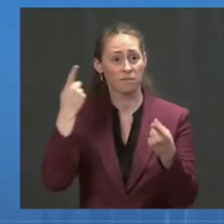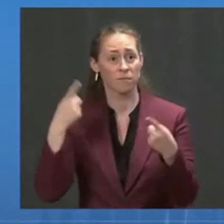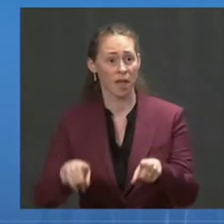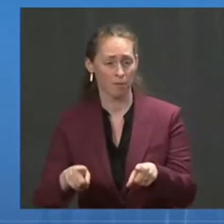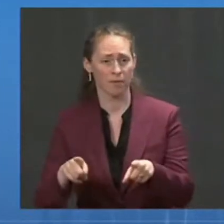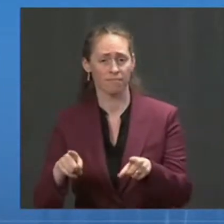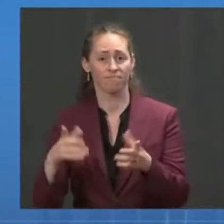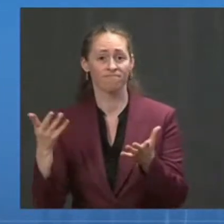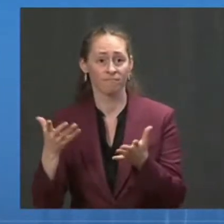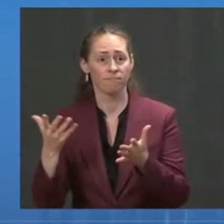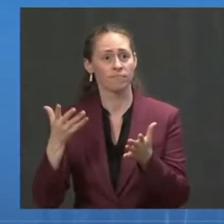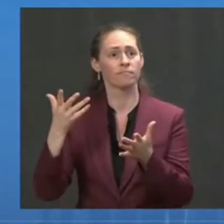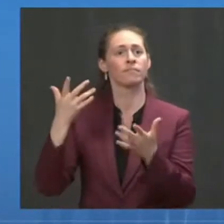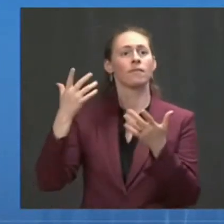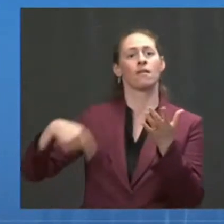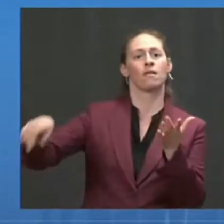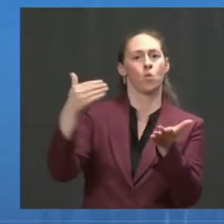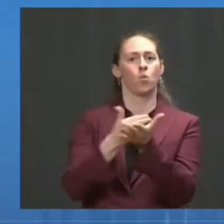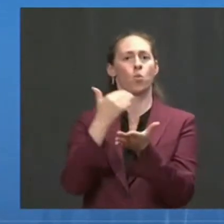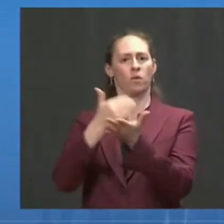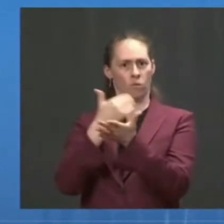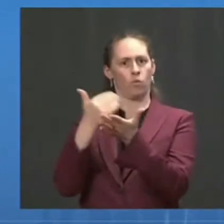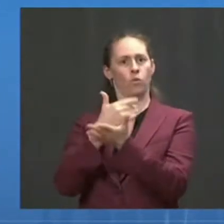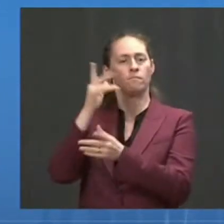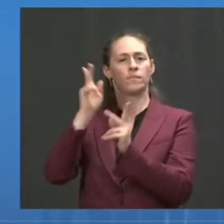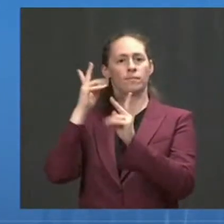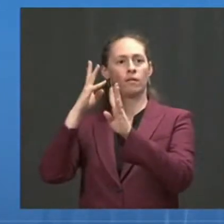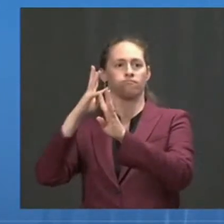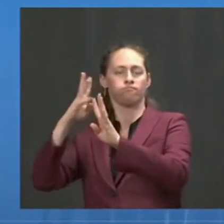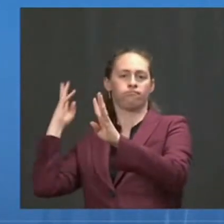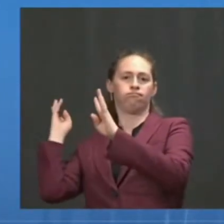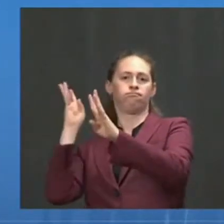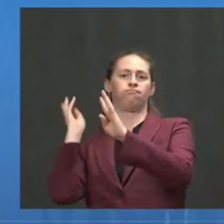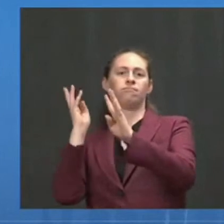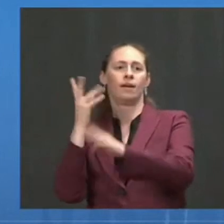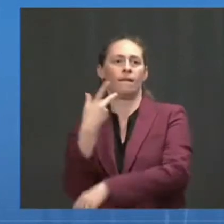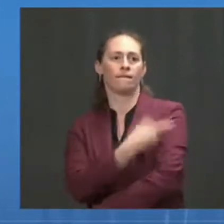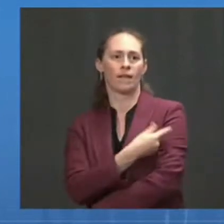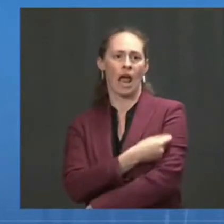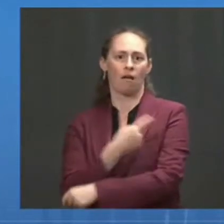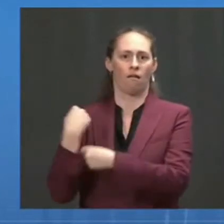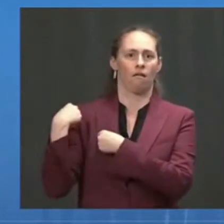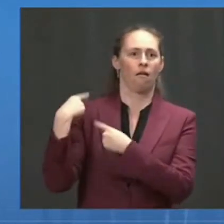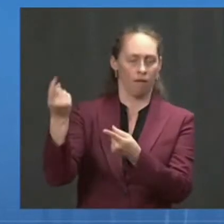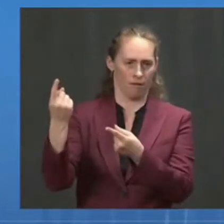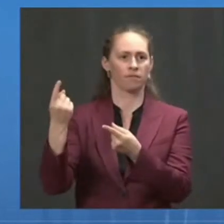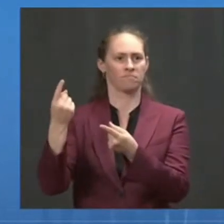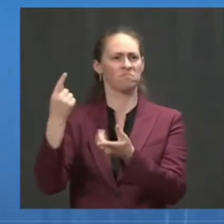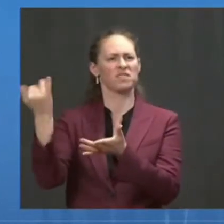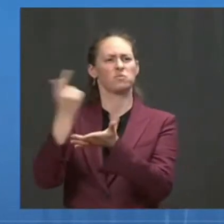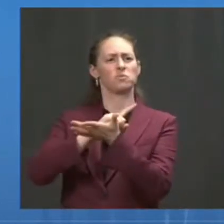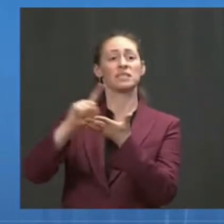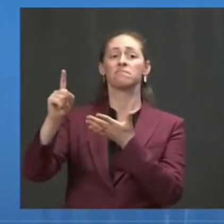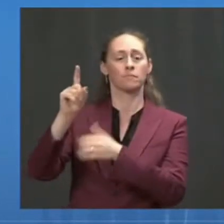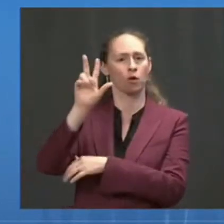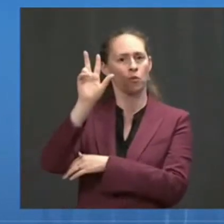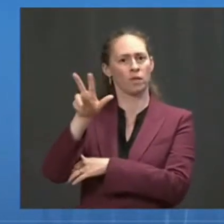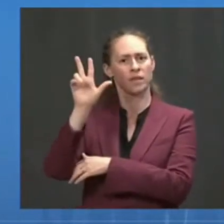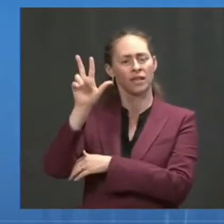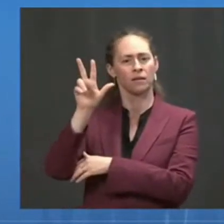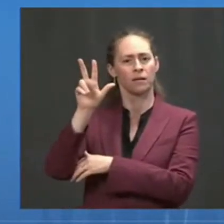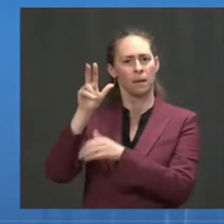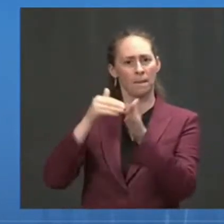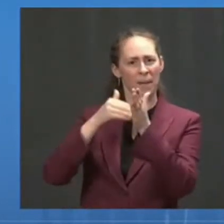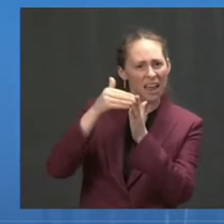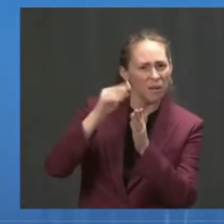day. And overall in the last week, 3.3 million Americans rolled up their sleeve to